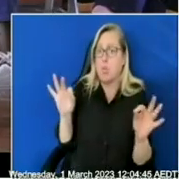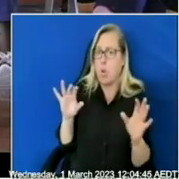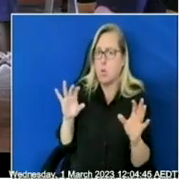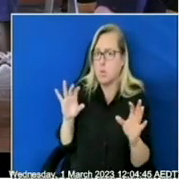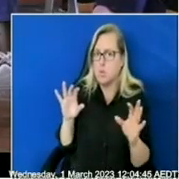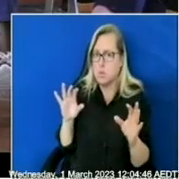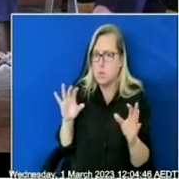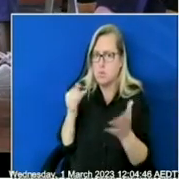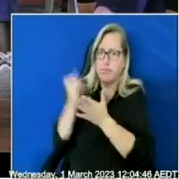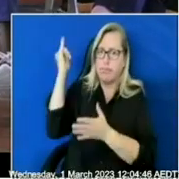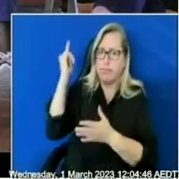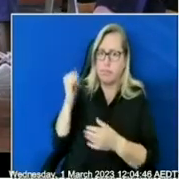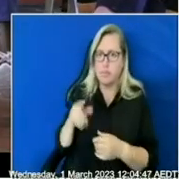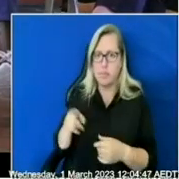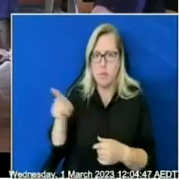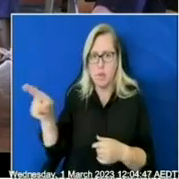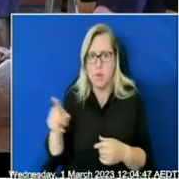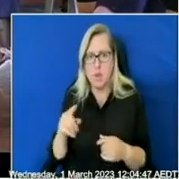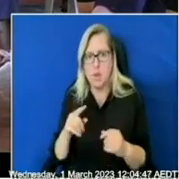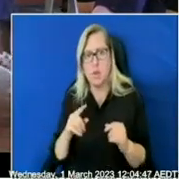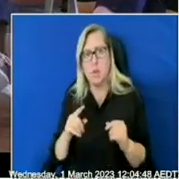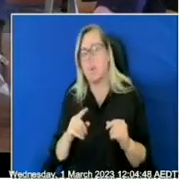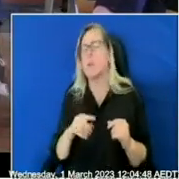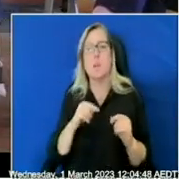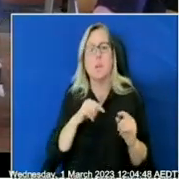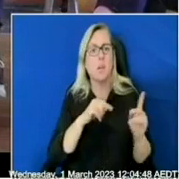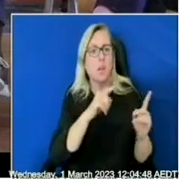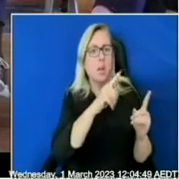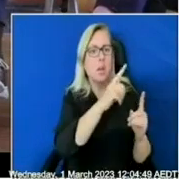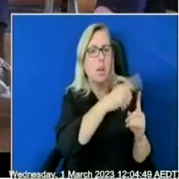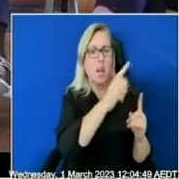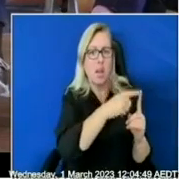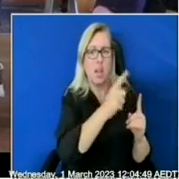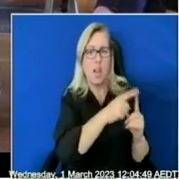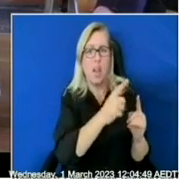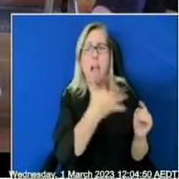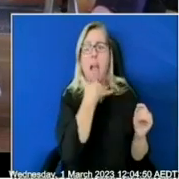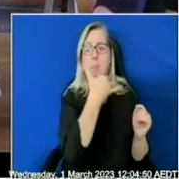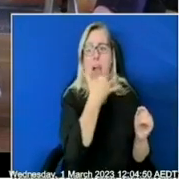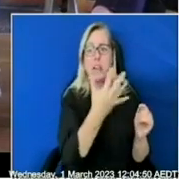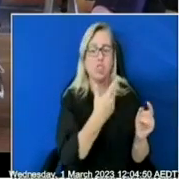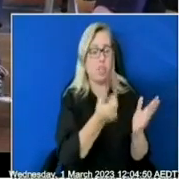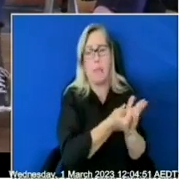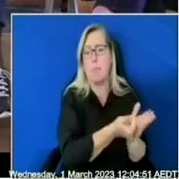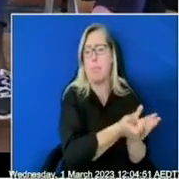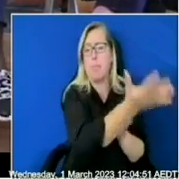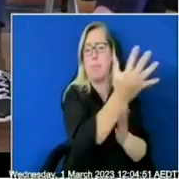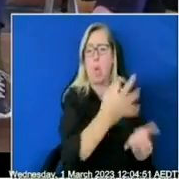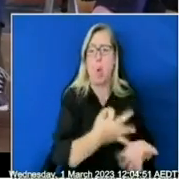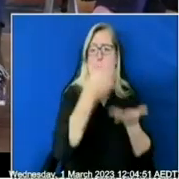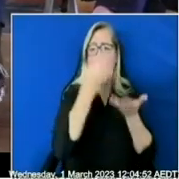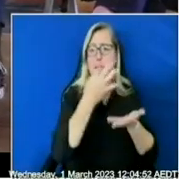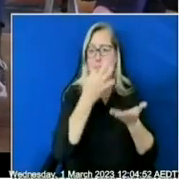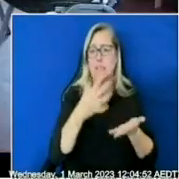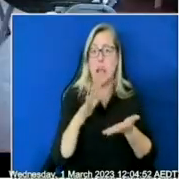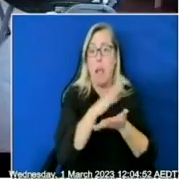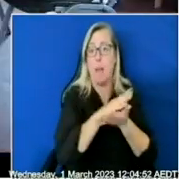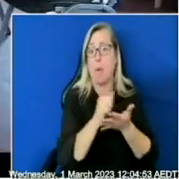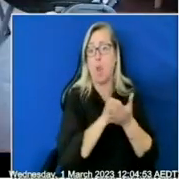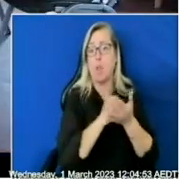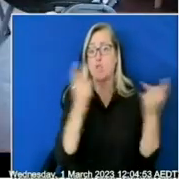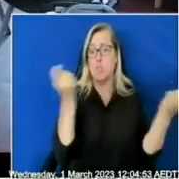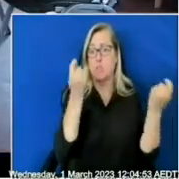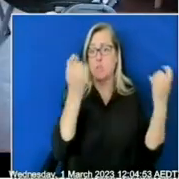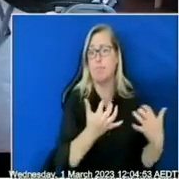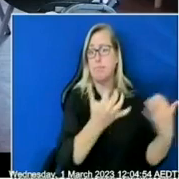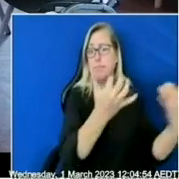much said, they're spending on cup of teas every year at the apology? No, I love that. Can anybody tell me? That will stay with me, and your mum's words will